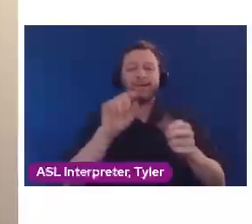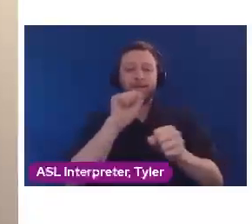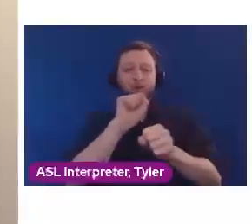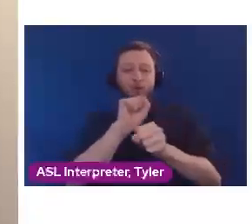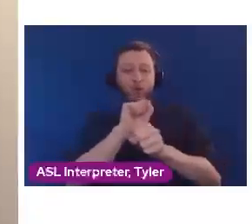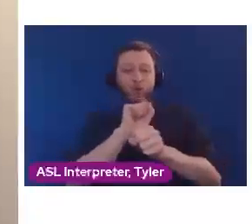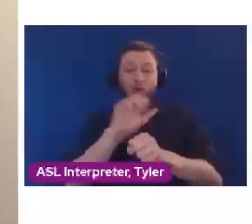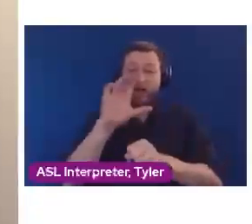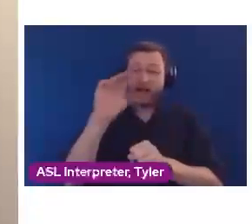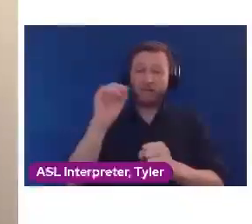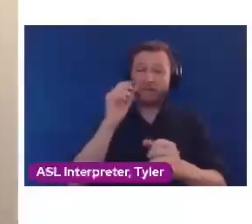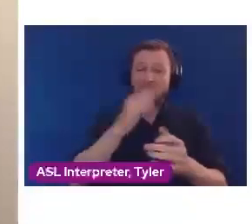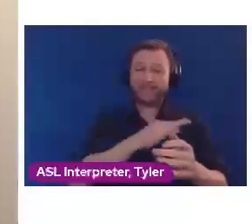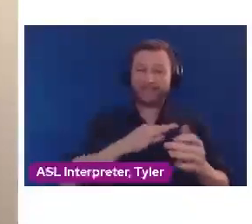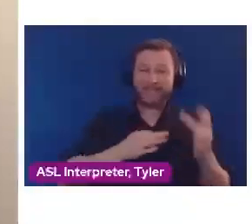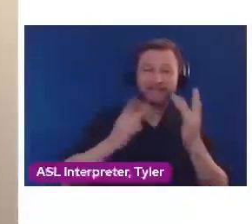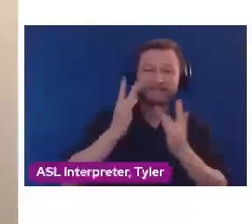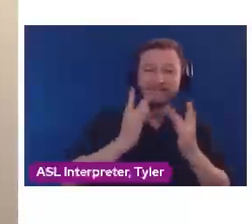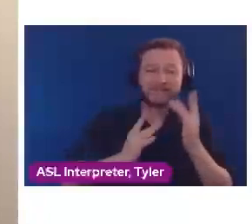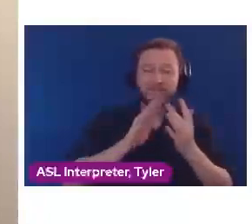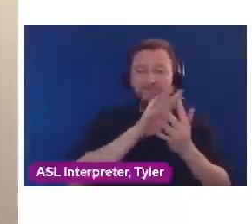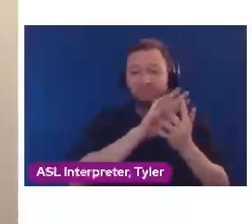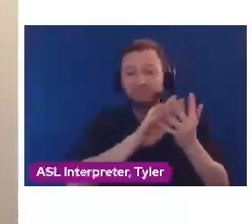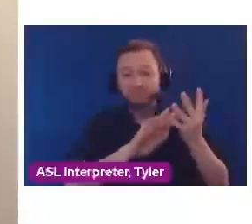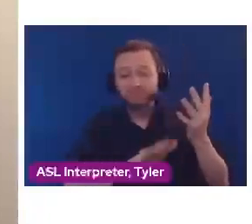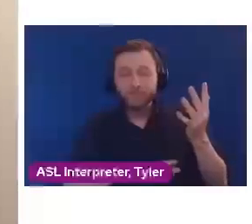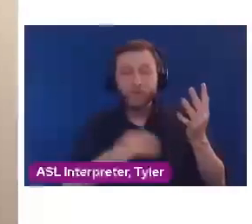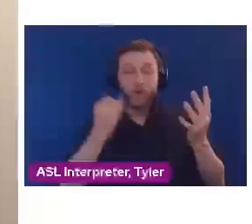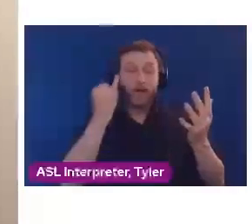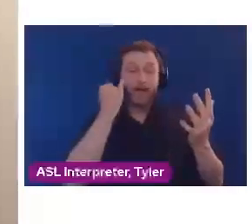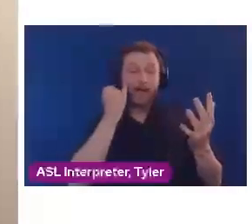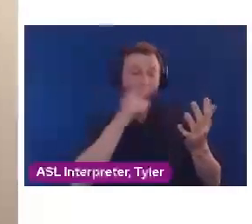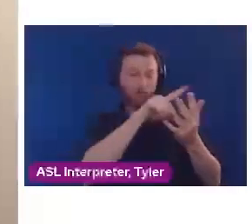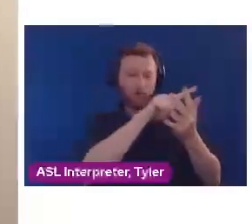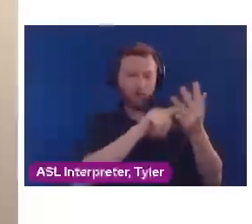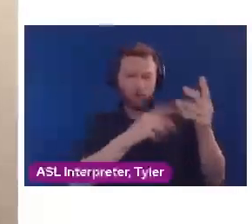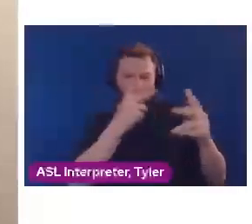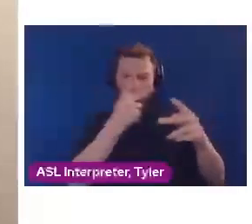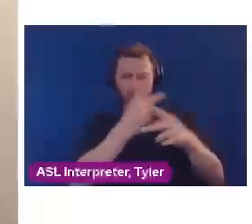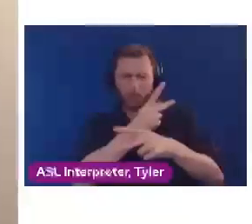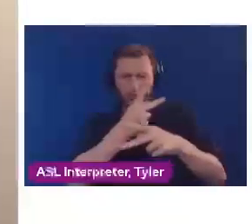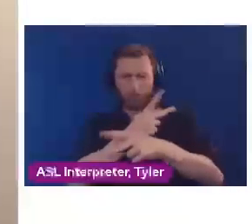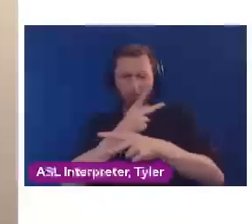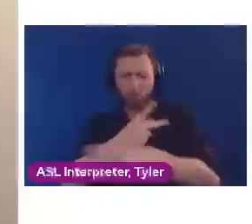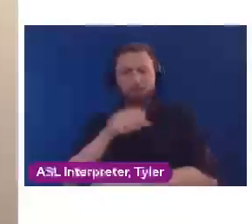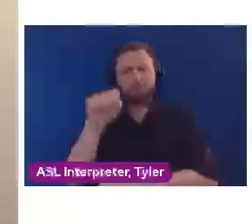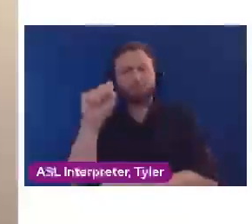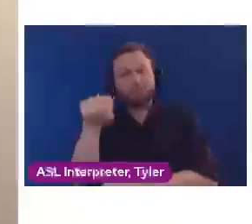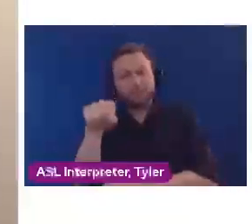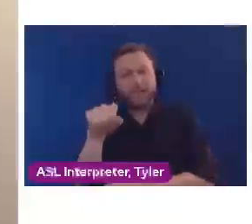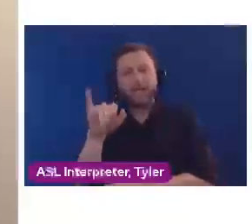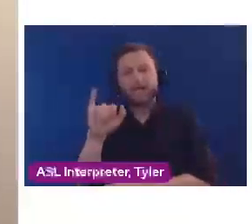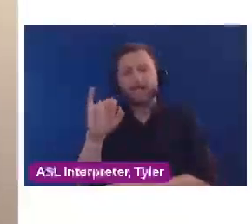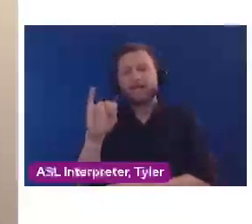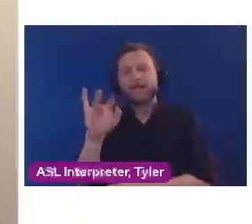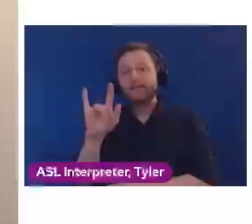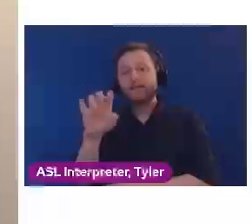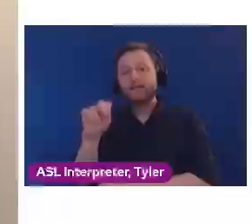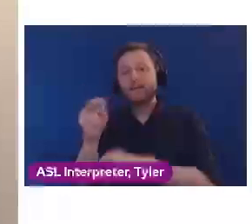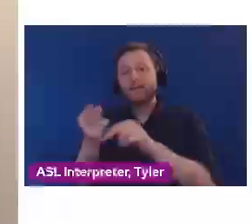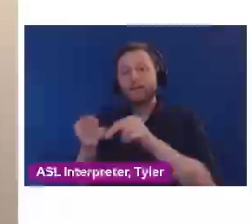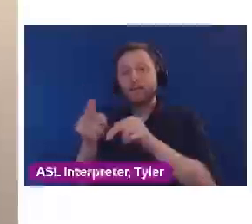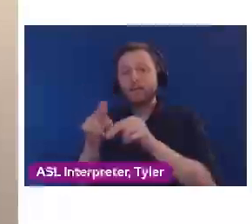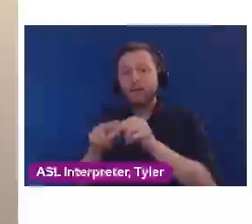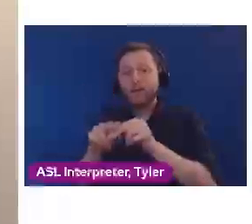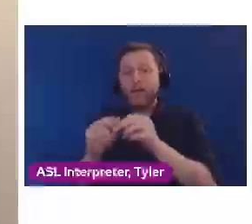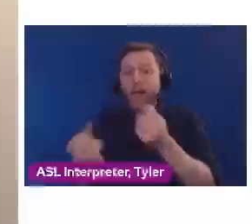that inflation would be higher, but it should only be around between 3 and 4%,